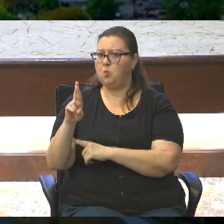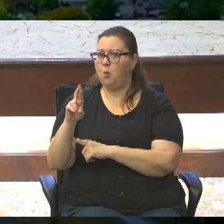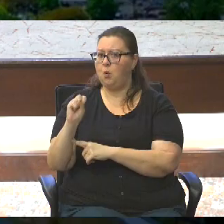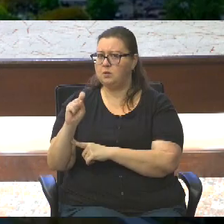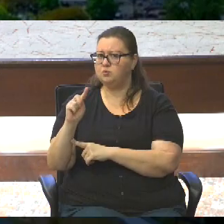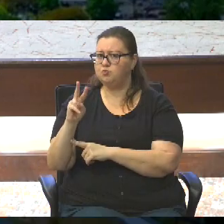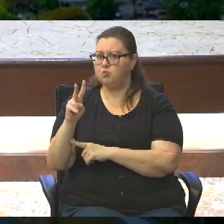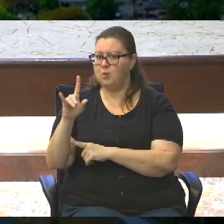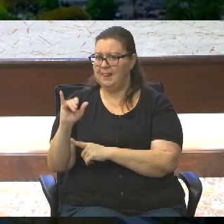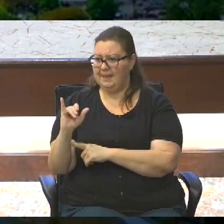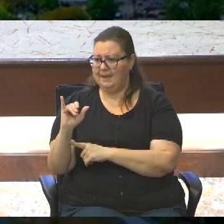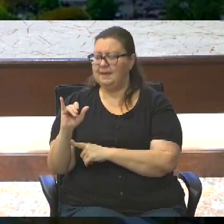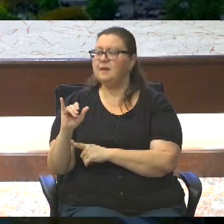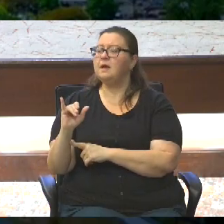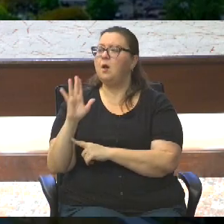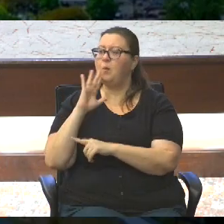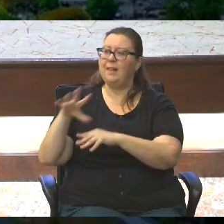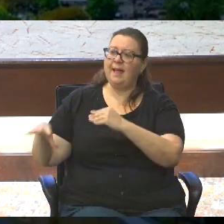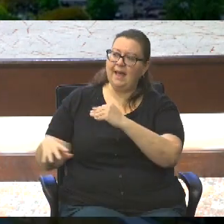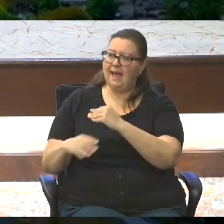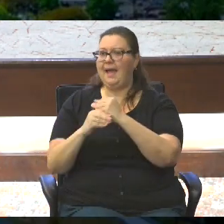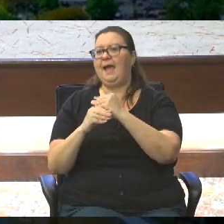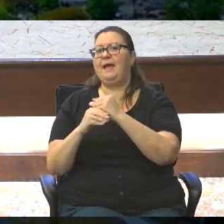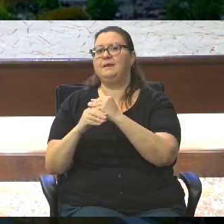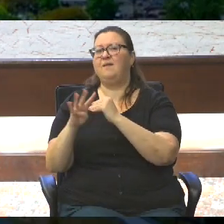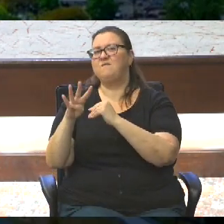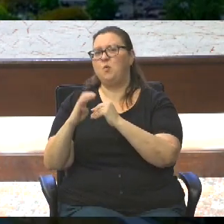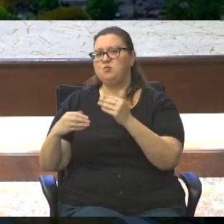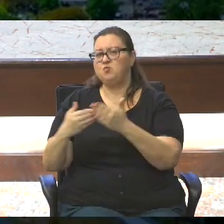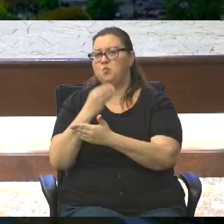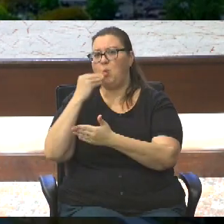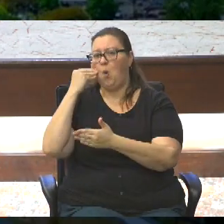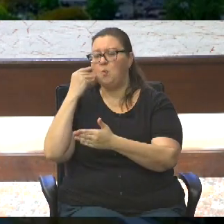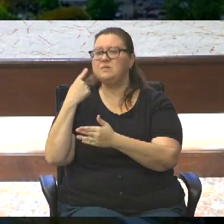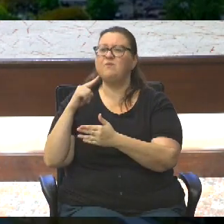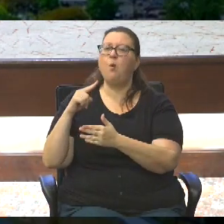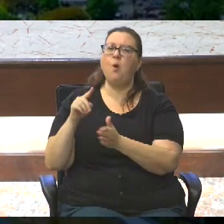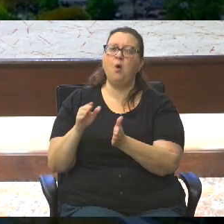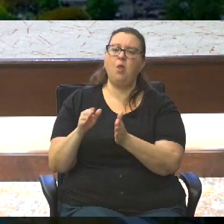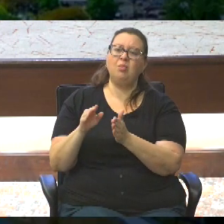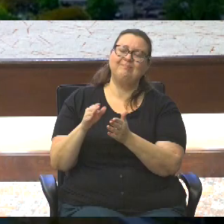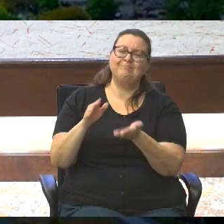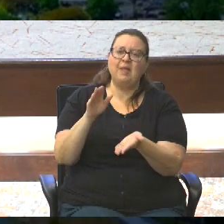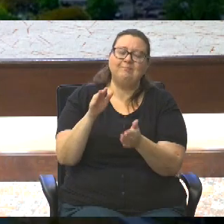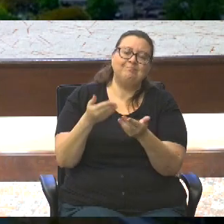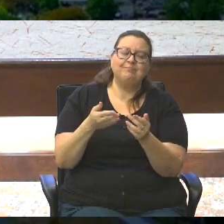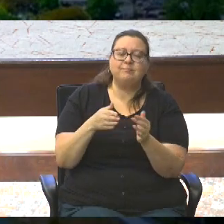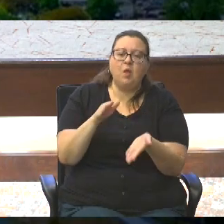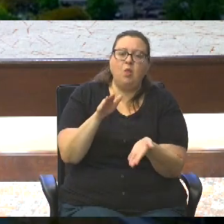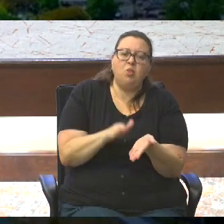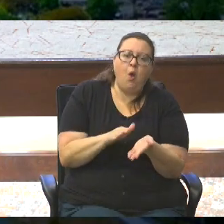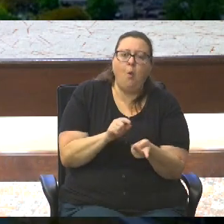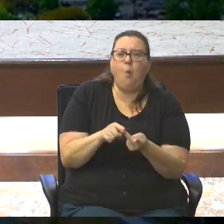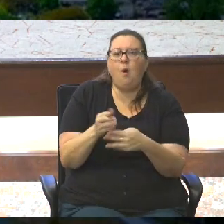new homes in South Waco, with 11 of those designated for low to moderate income families, which is